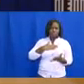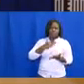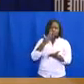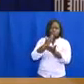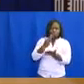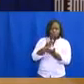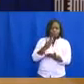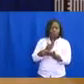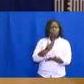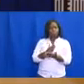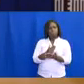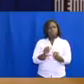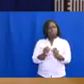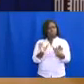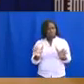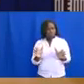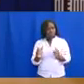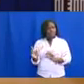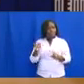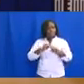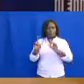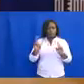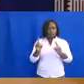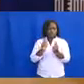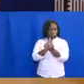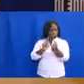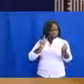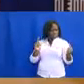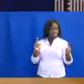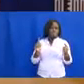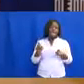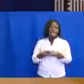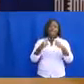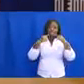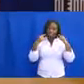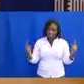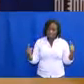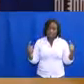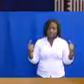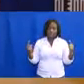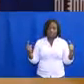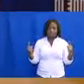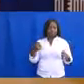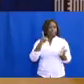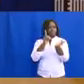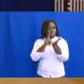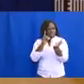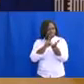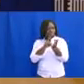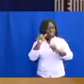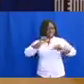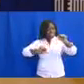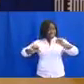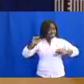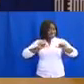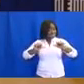the social distancing and enhanced hygiene protocols announced. With the doctors and scientists